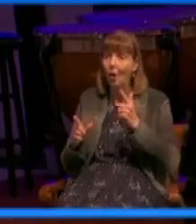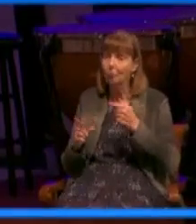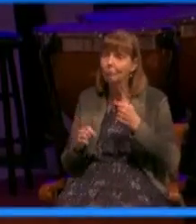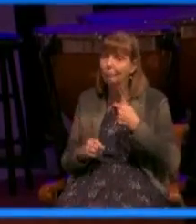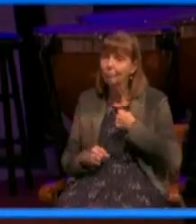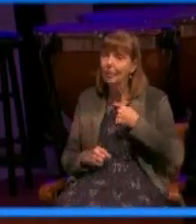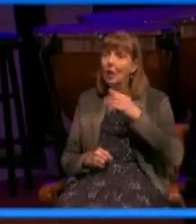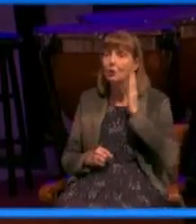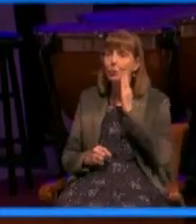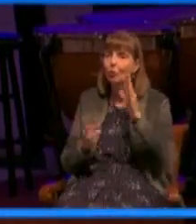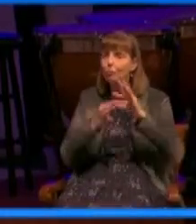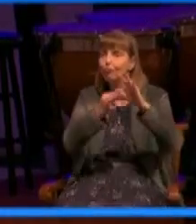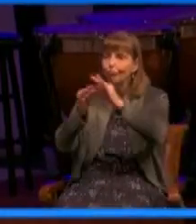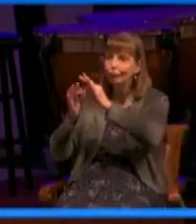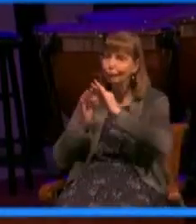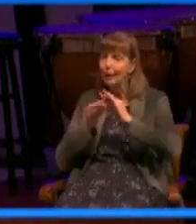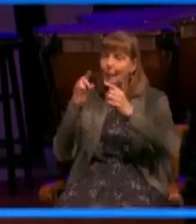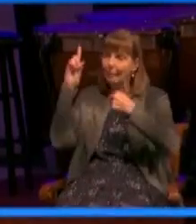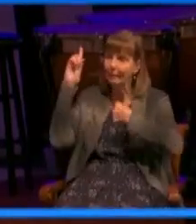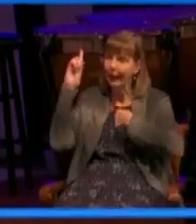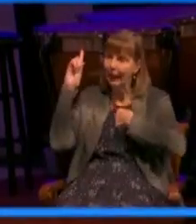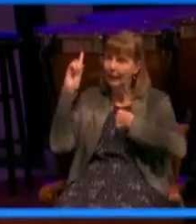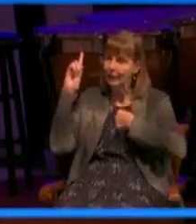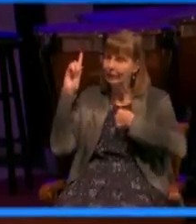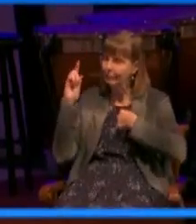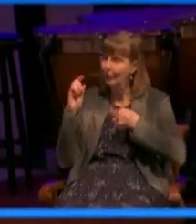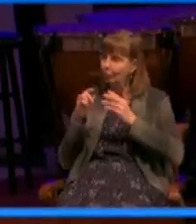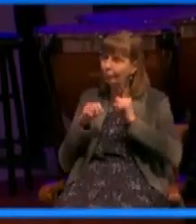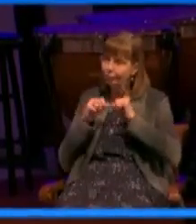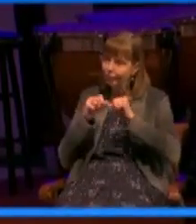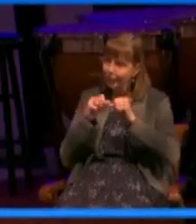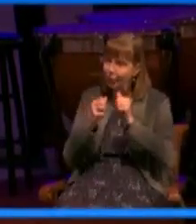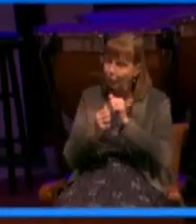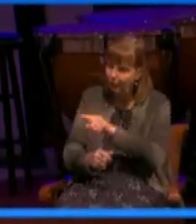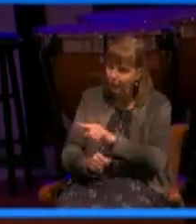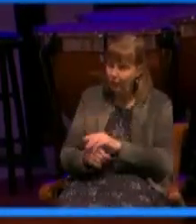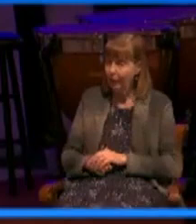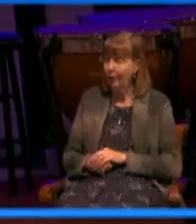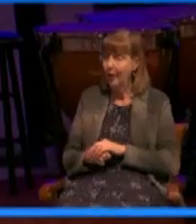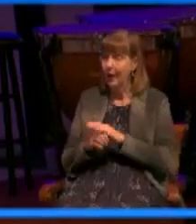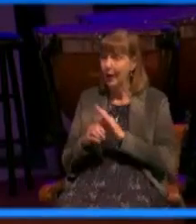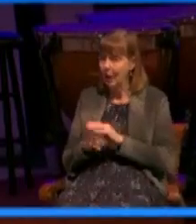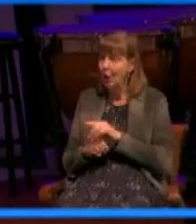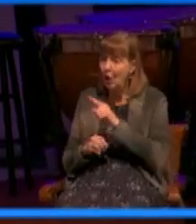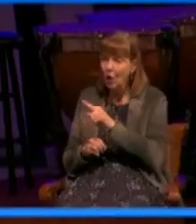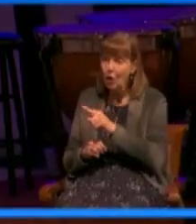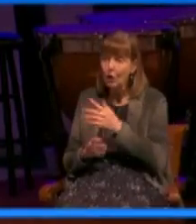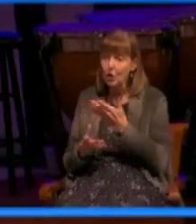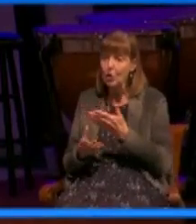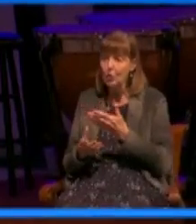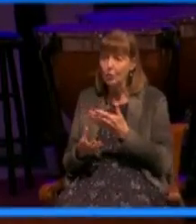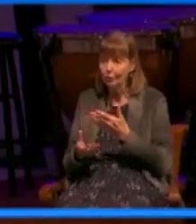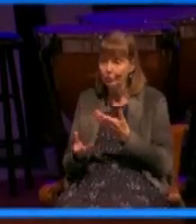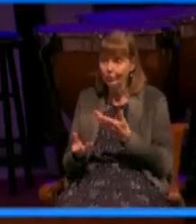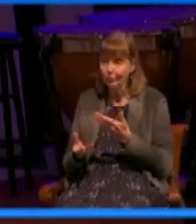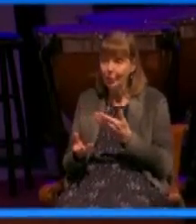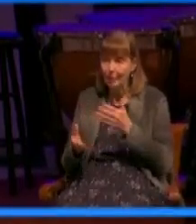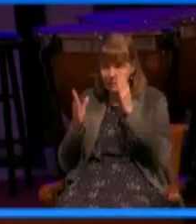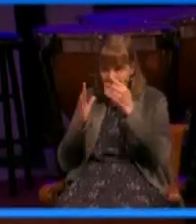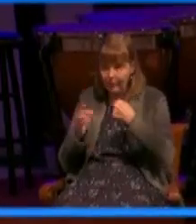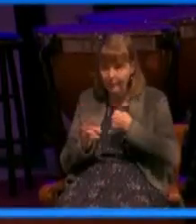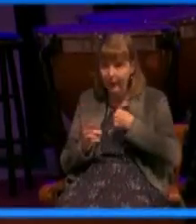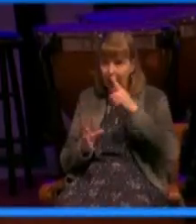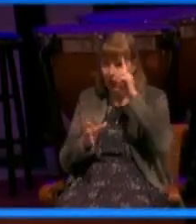to you. But the symbol and the sign that you have heard me and you trust me and you obey me and you believe me